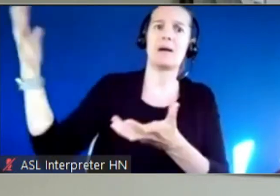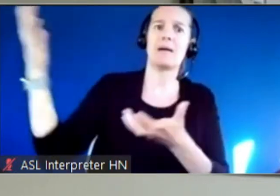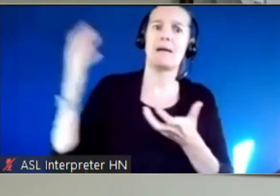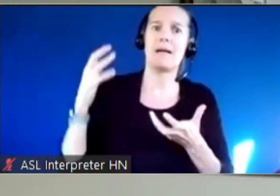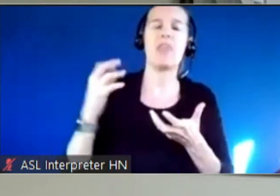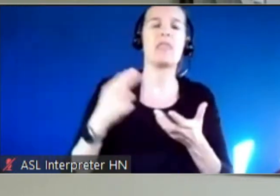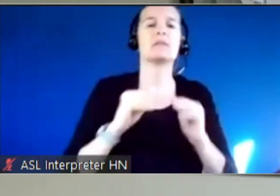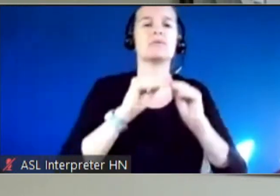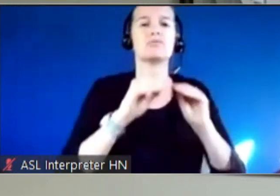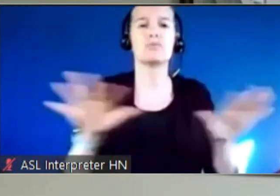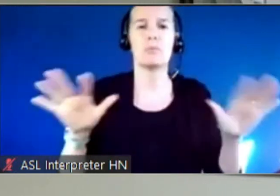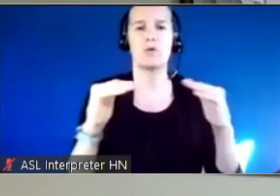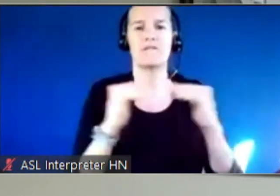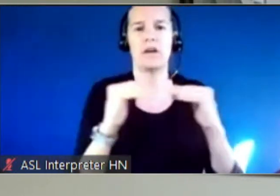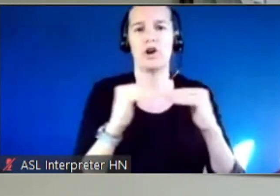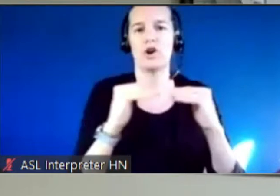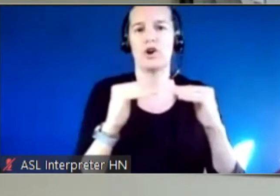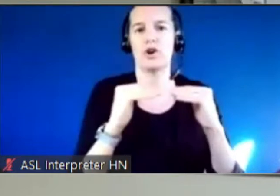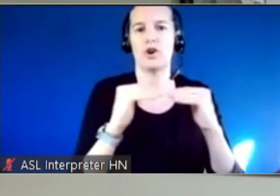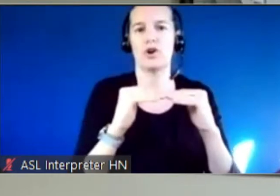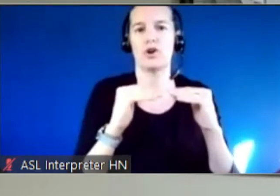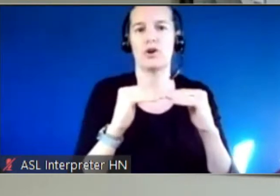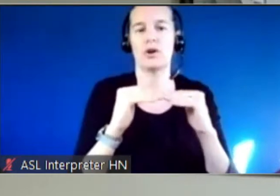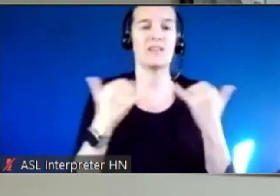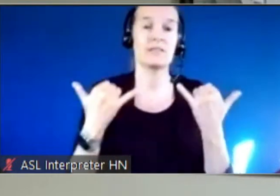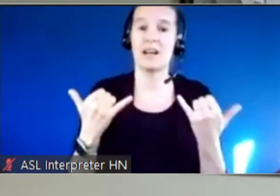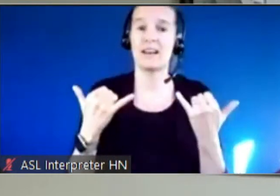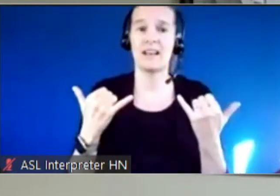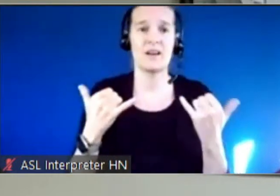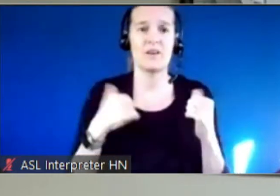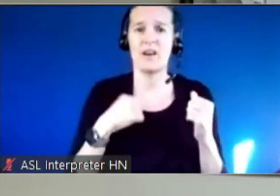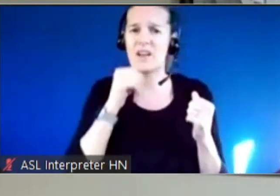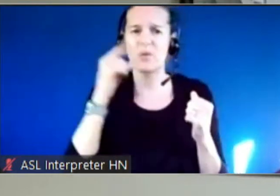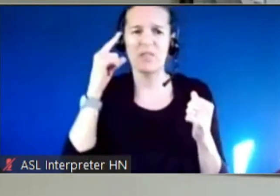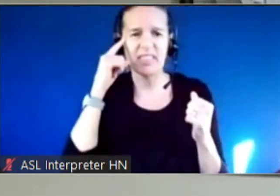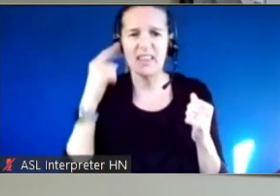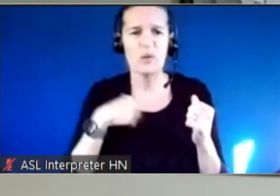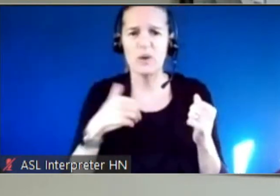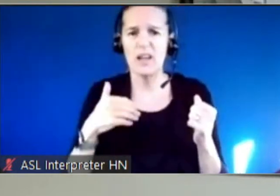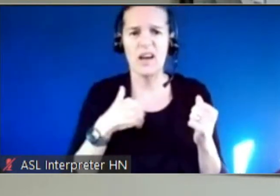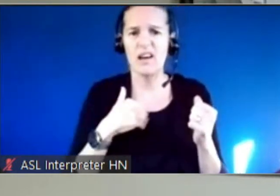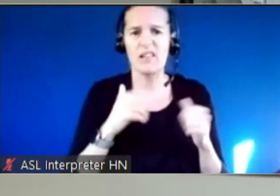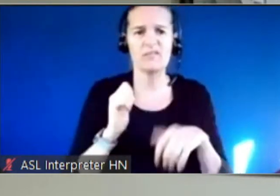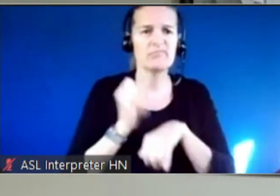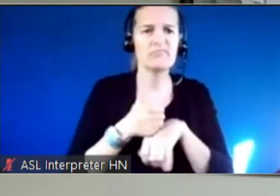county. At this point, I don't think we have a zip code